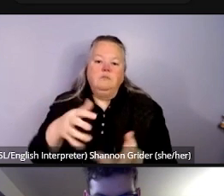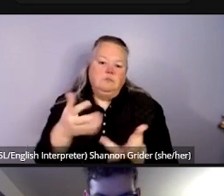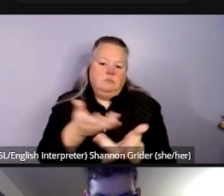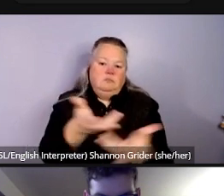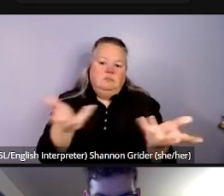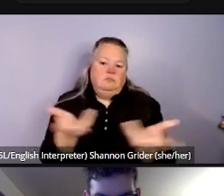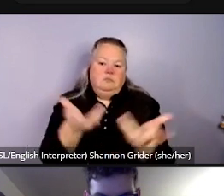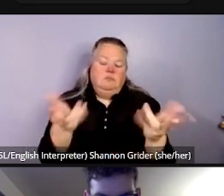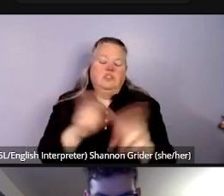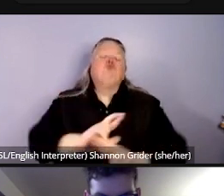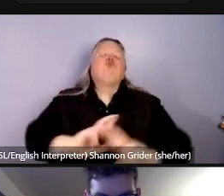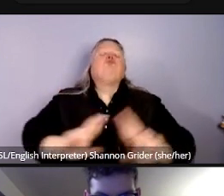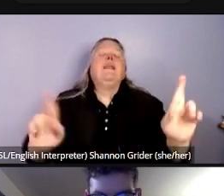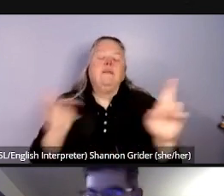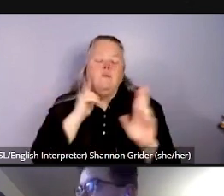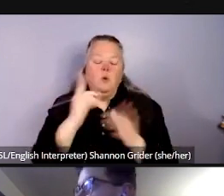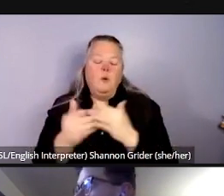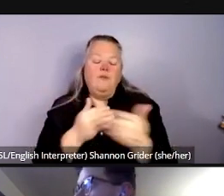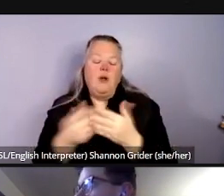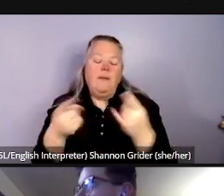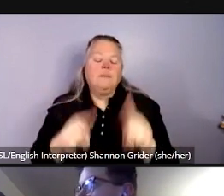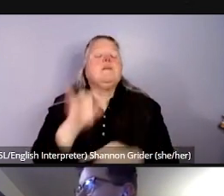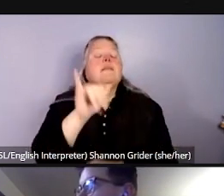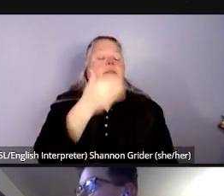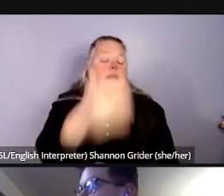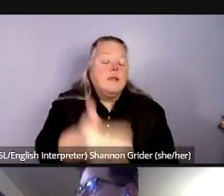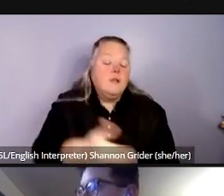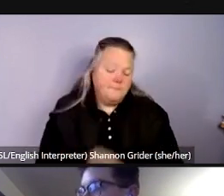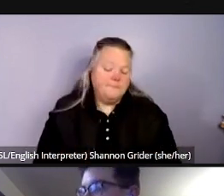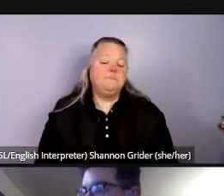ready for that. So that's helpful. Thank you.